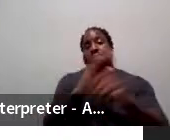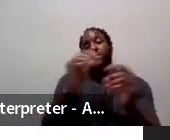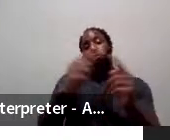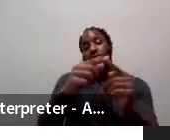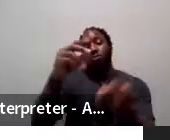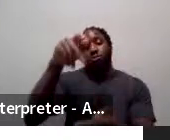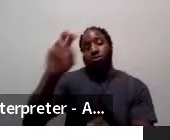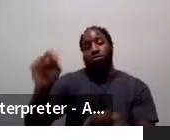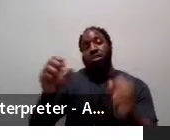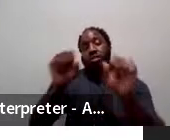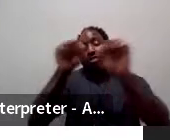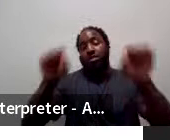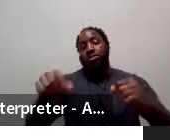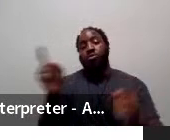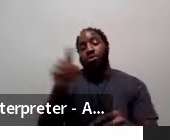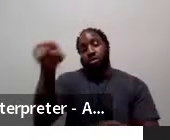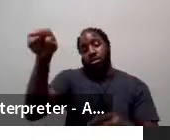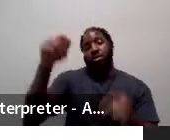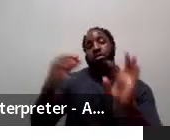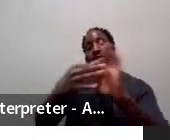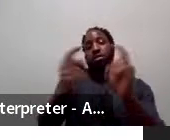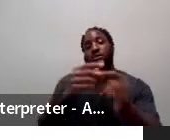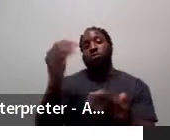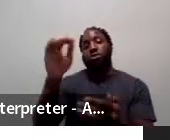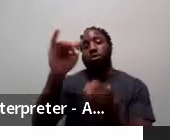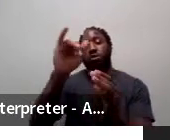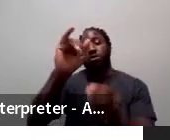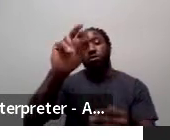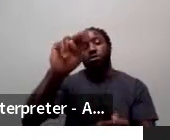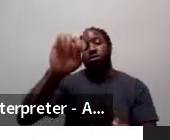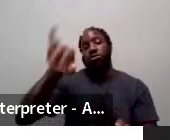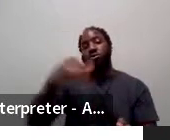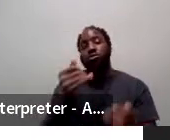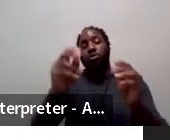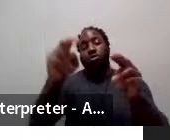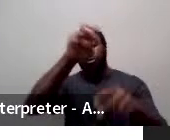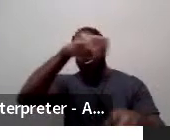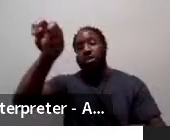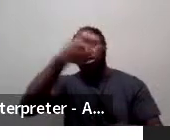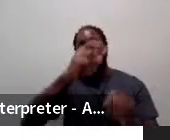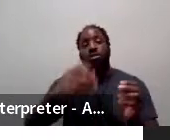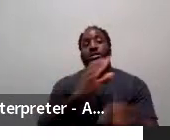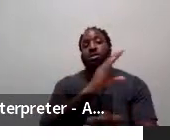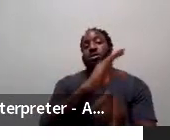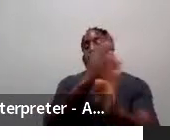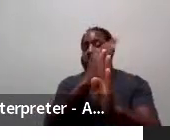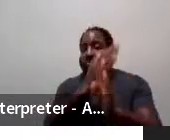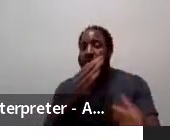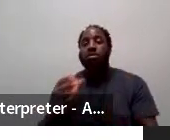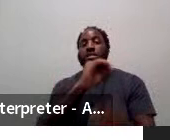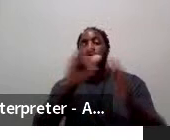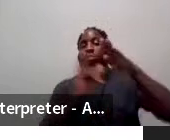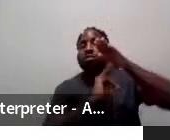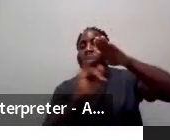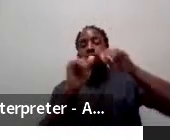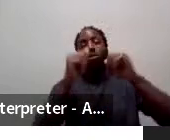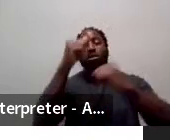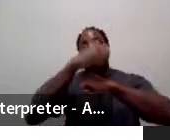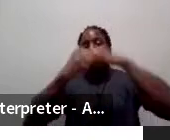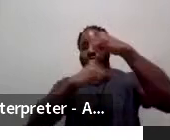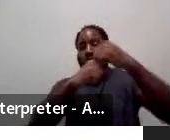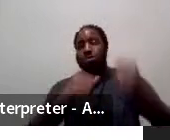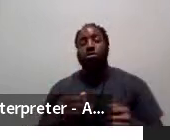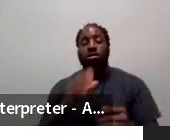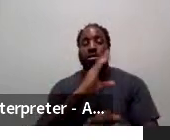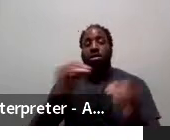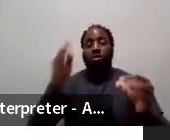can connect to New Jersey Transit, to Amtrak, to the New York City bus and subway infrastructure. And then it's going to